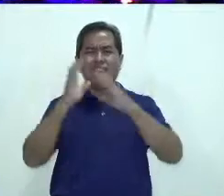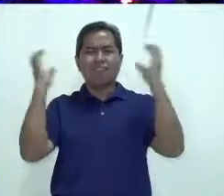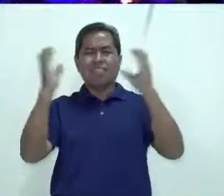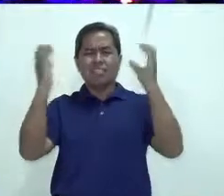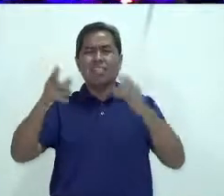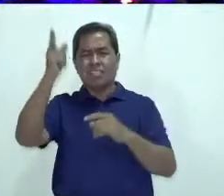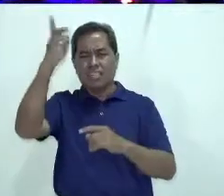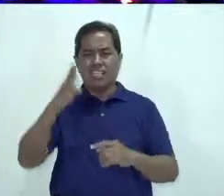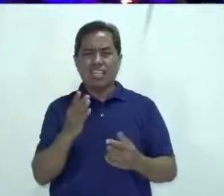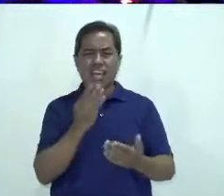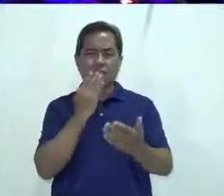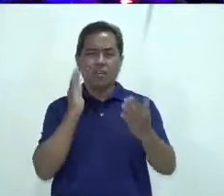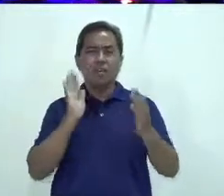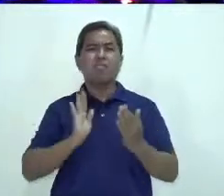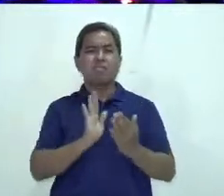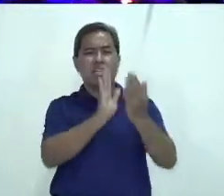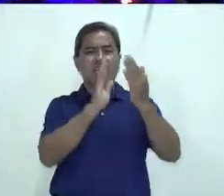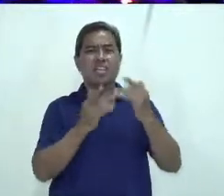Come on, let's sing.